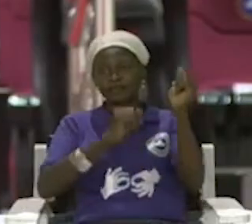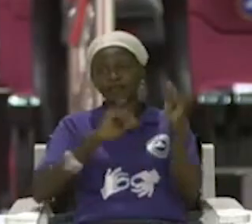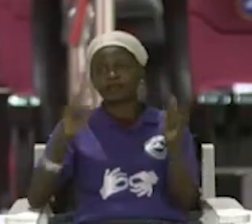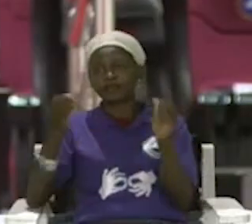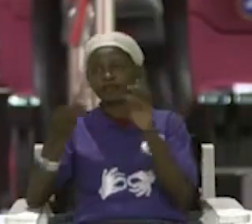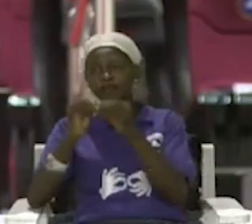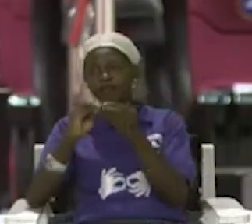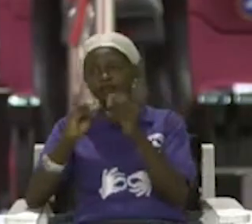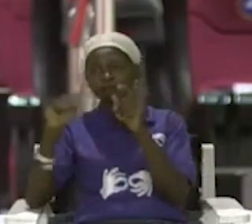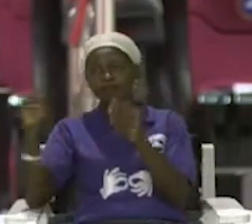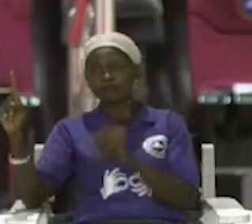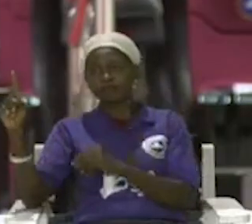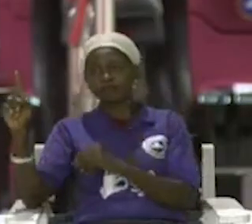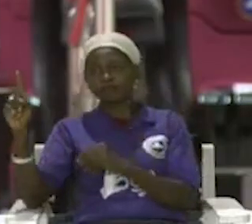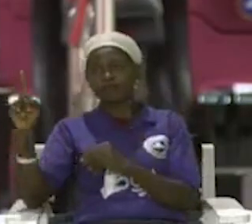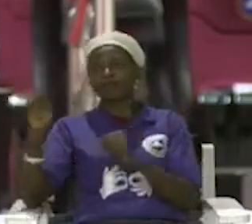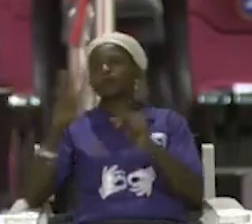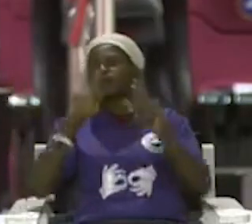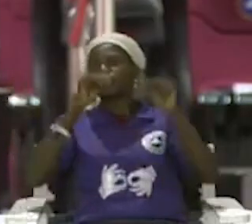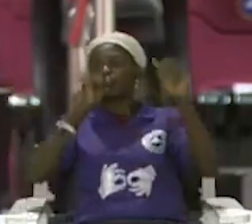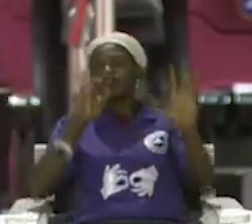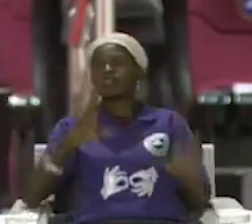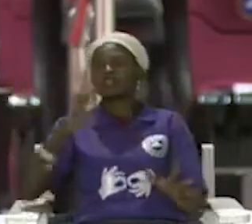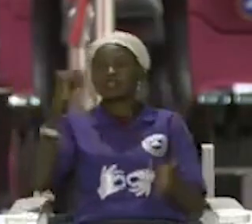Number one, be blessed.